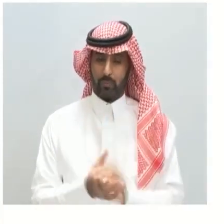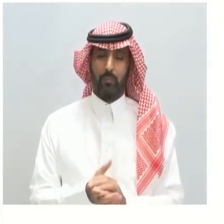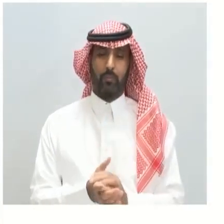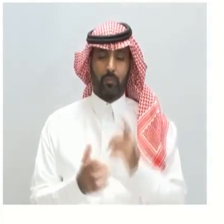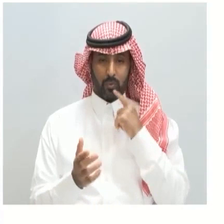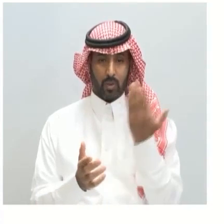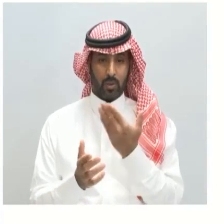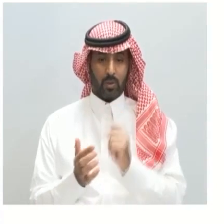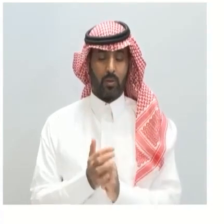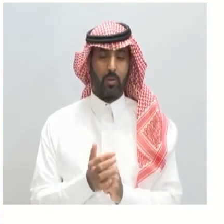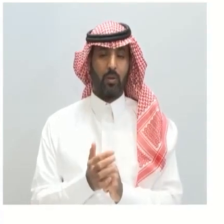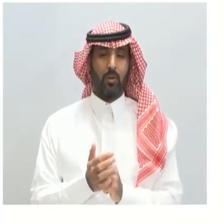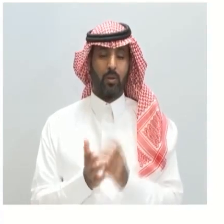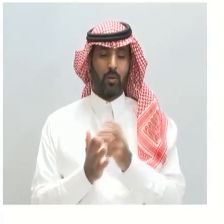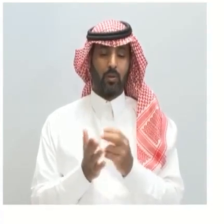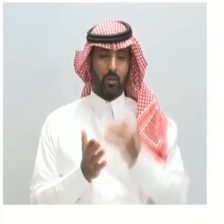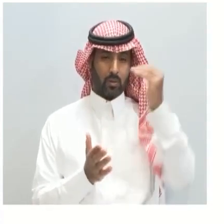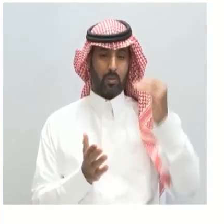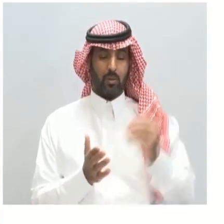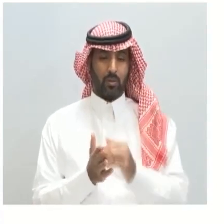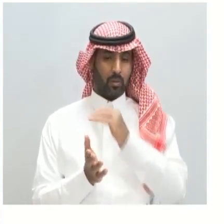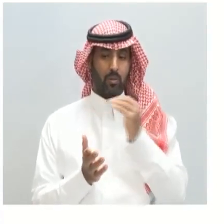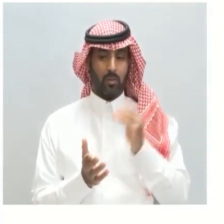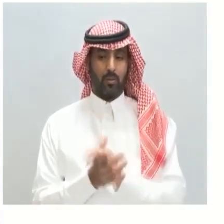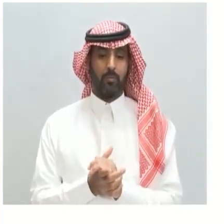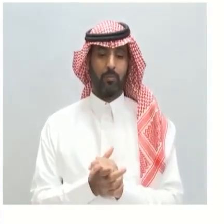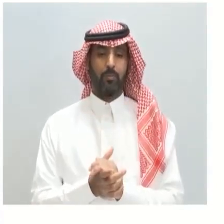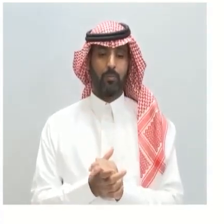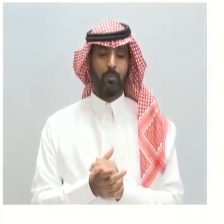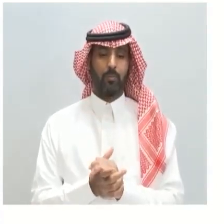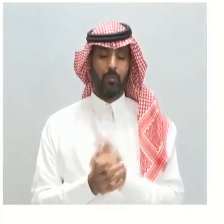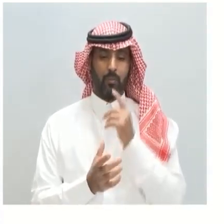let's read here these sentences here.